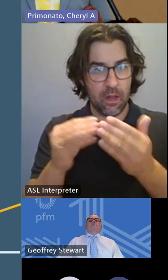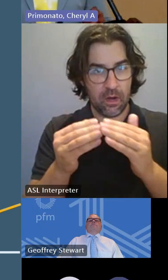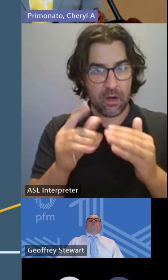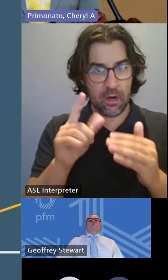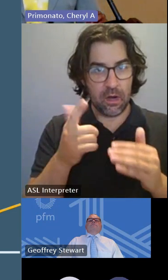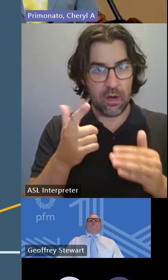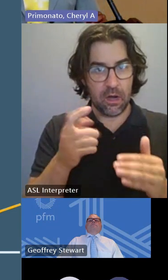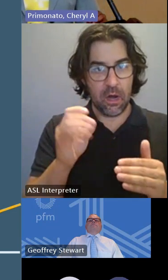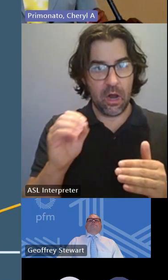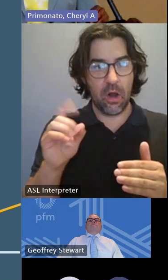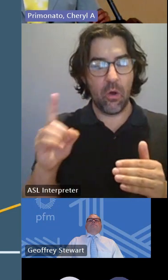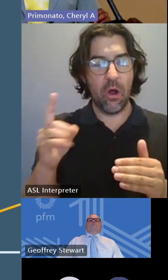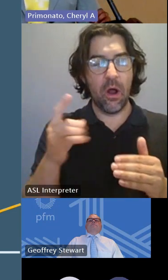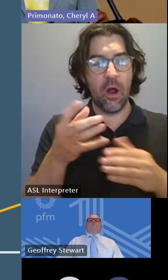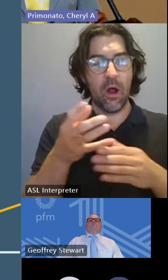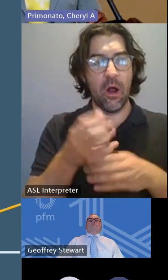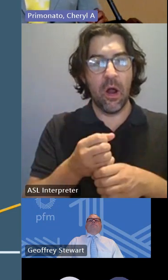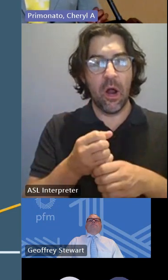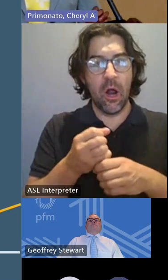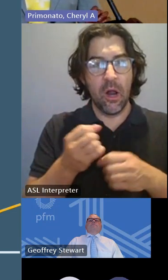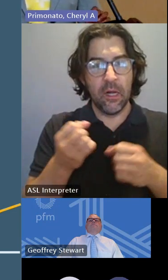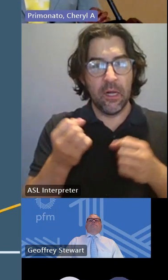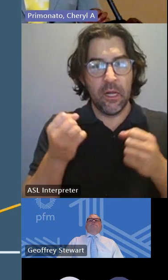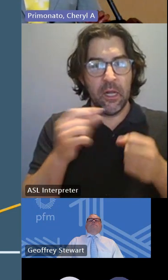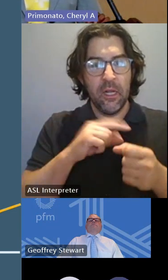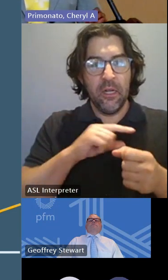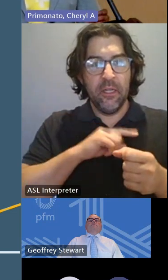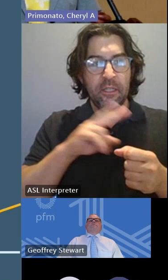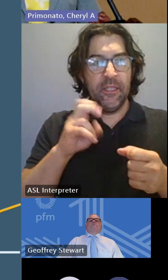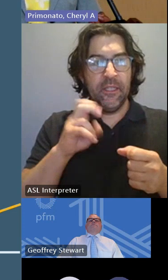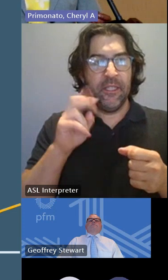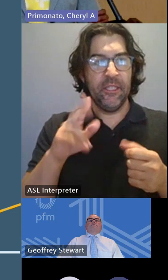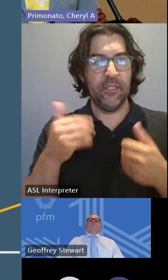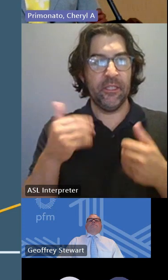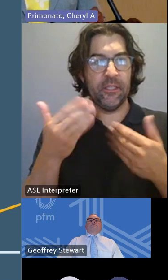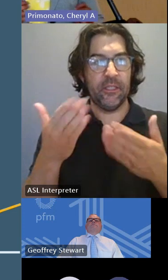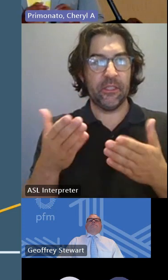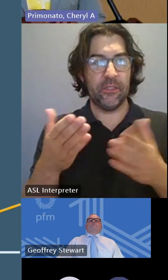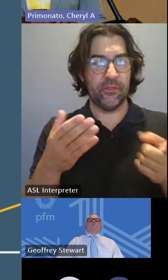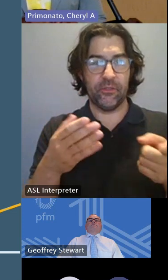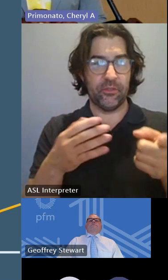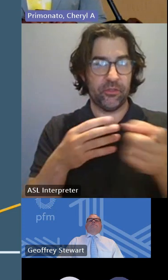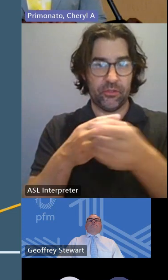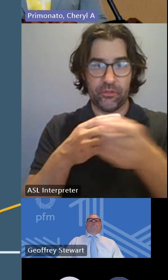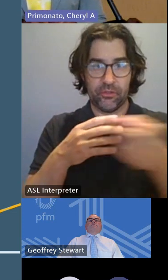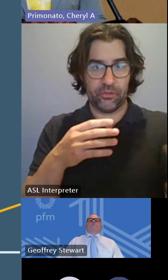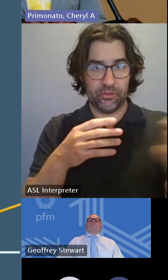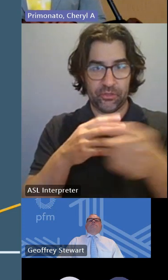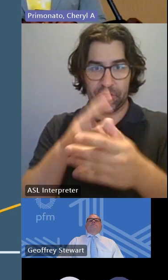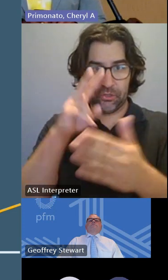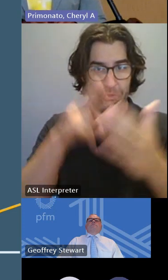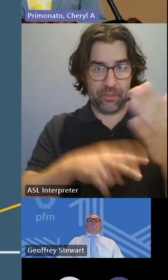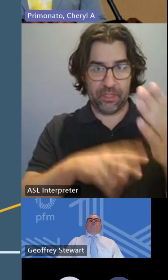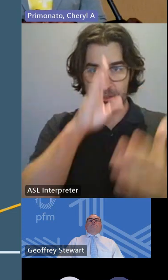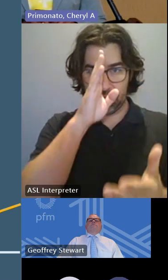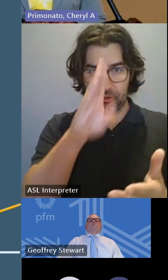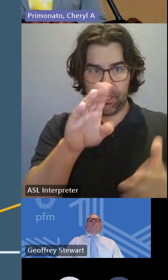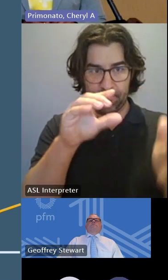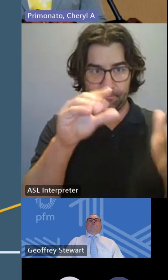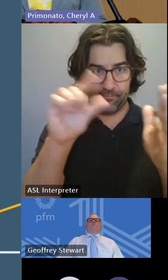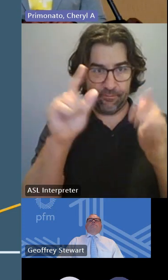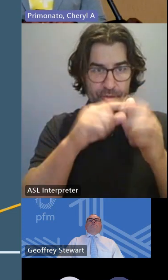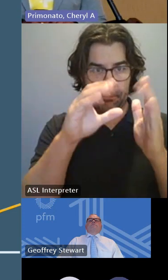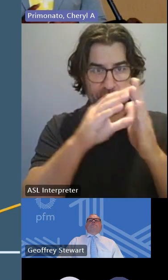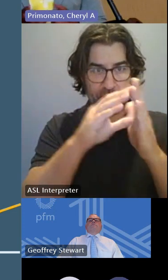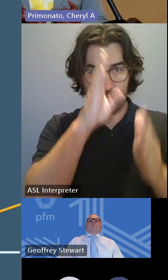2101 to obtain a qualified vendor to provide utility consulting and administrative services to be utilized on an as-needed